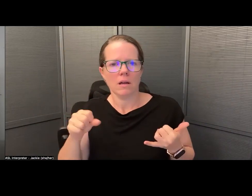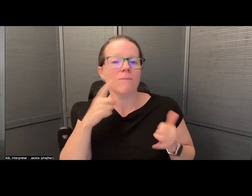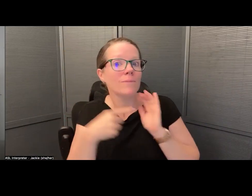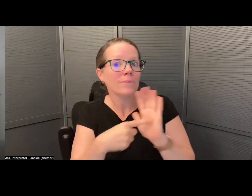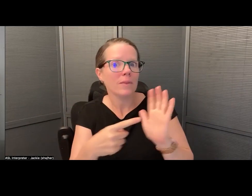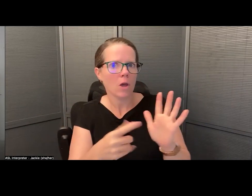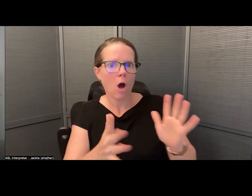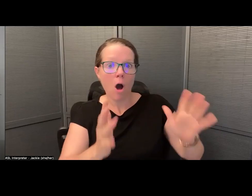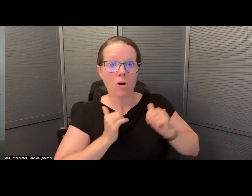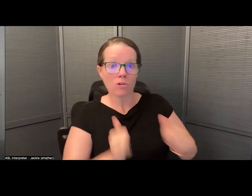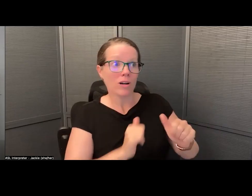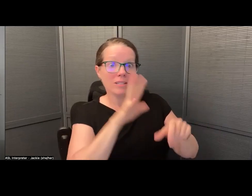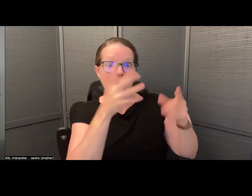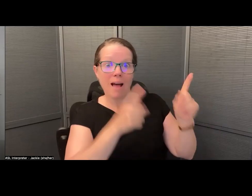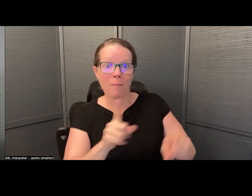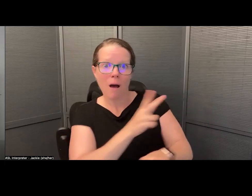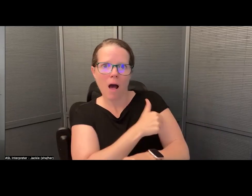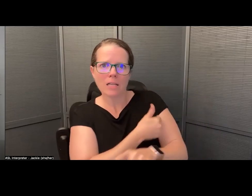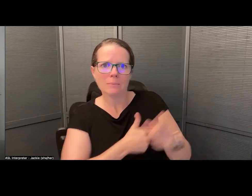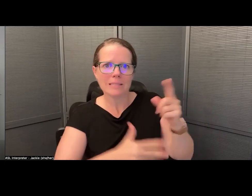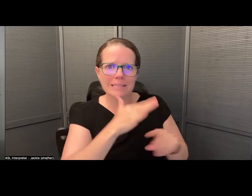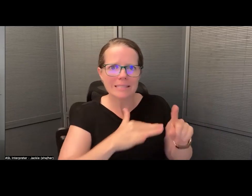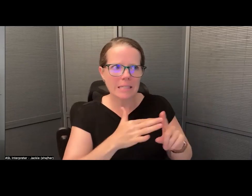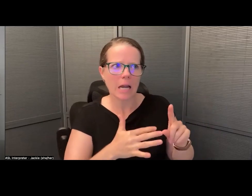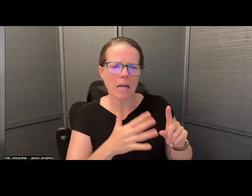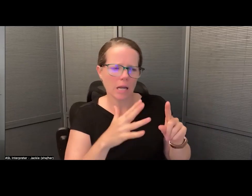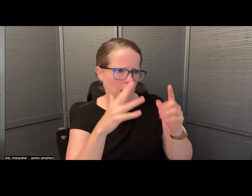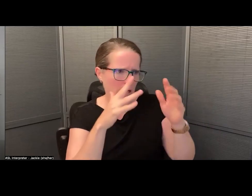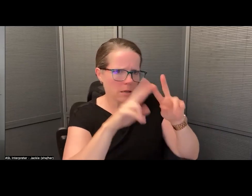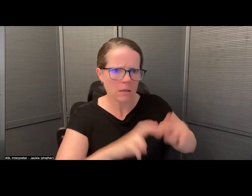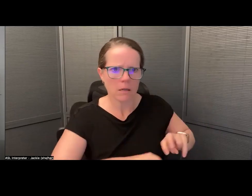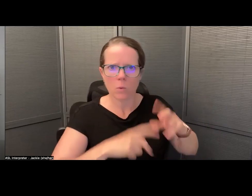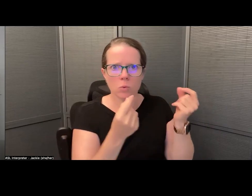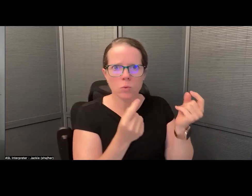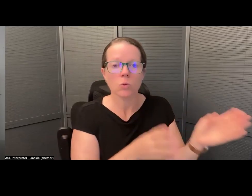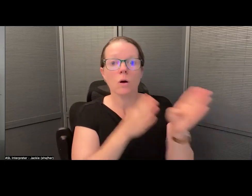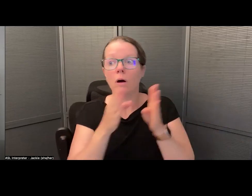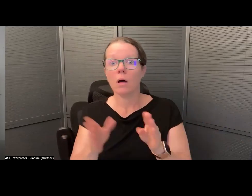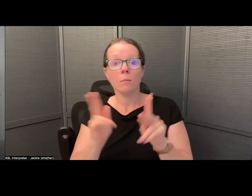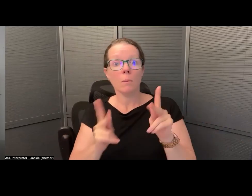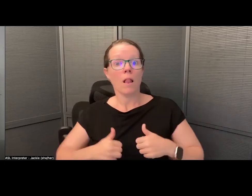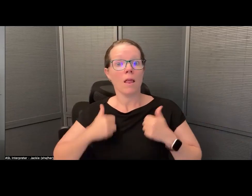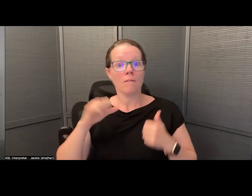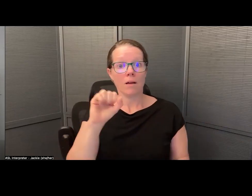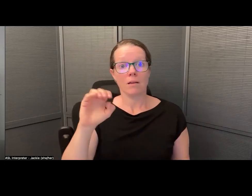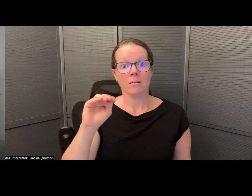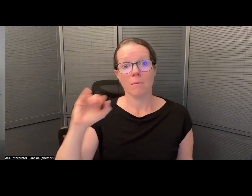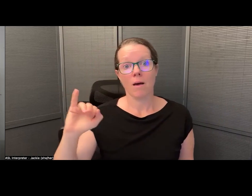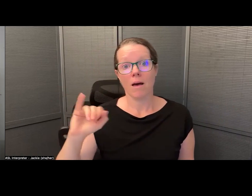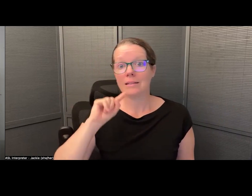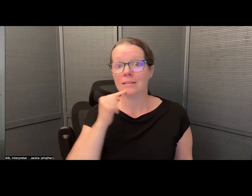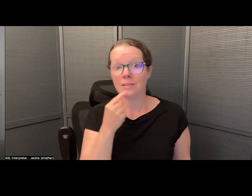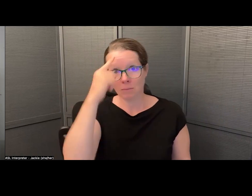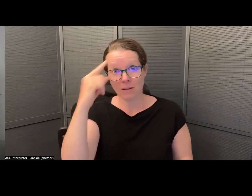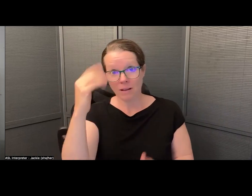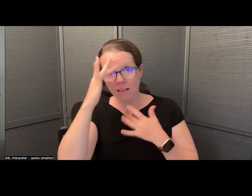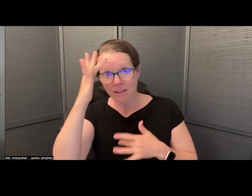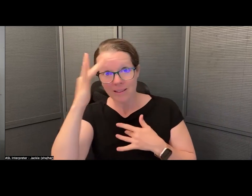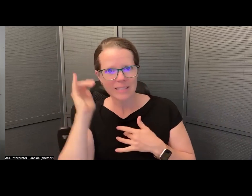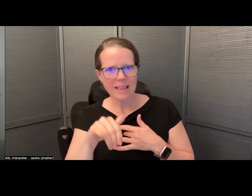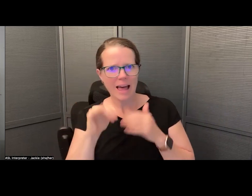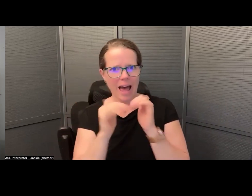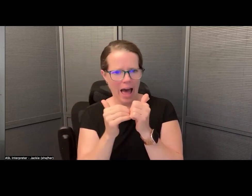setting, exploring how to expand medication access for people living with serious mental illness, hearing about alternatives